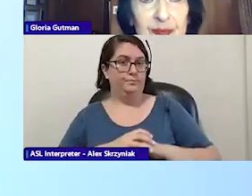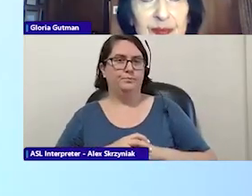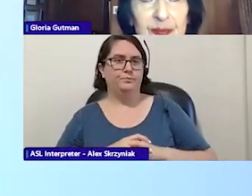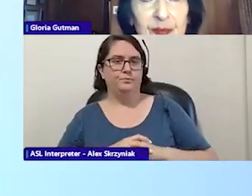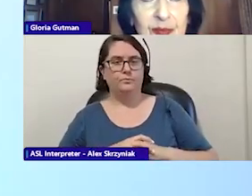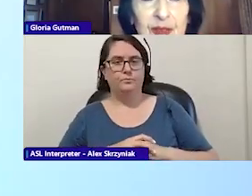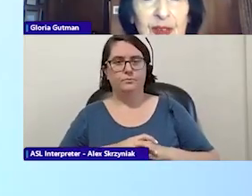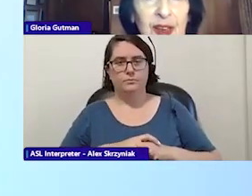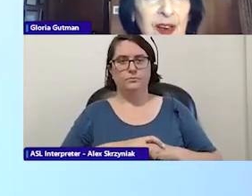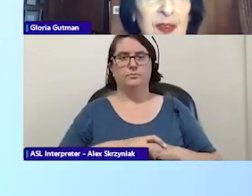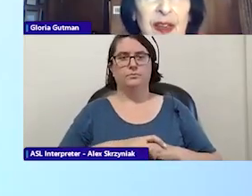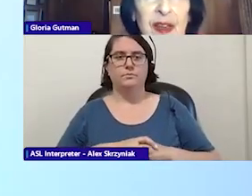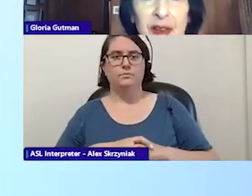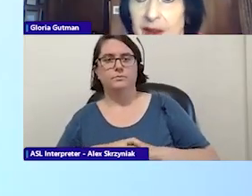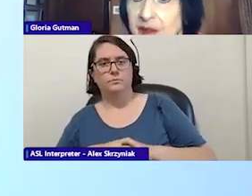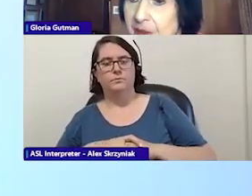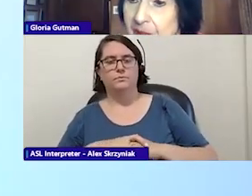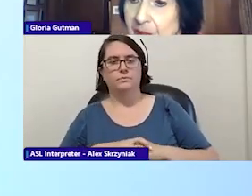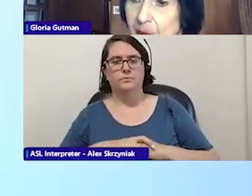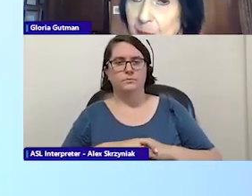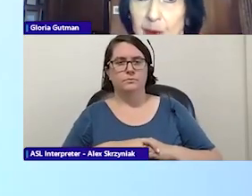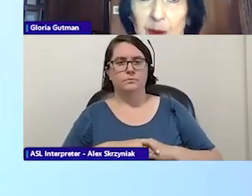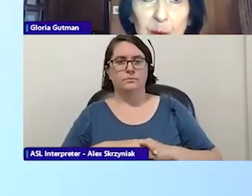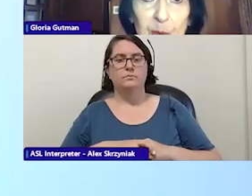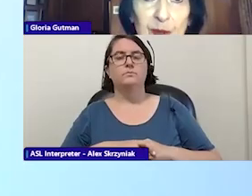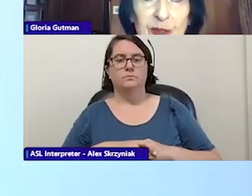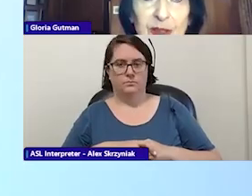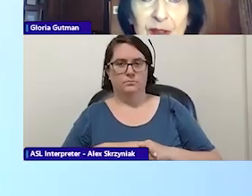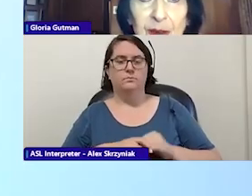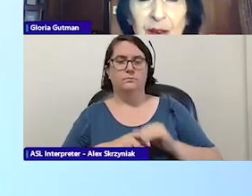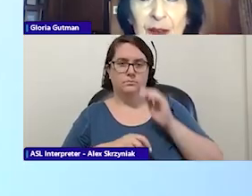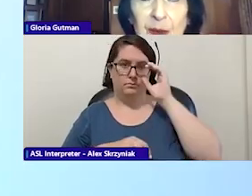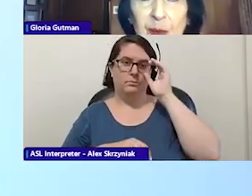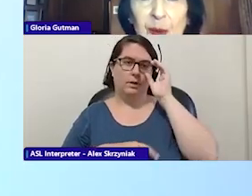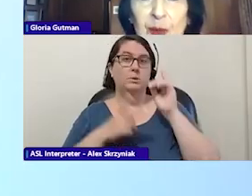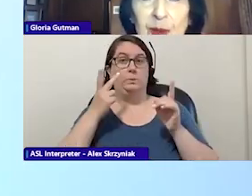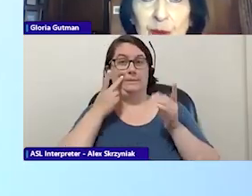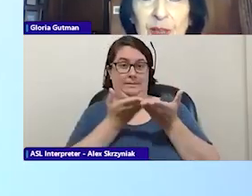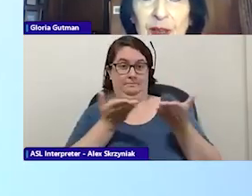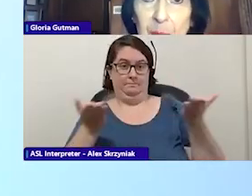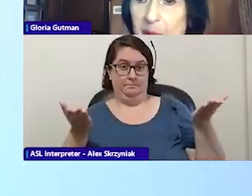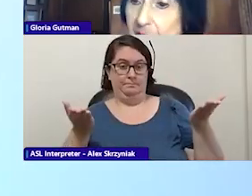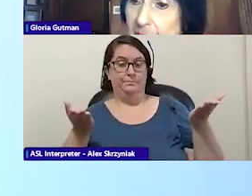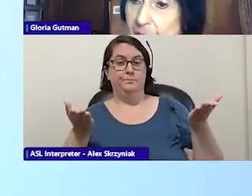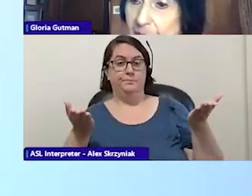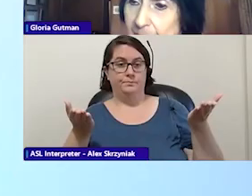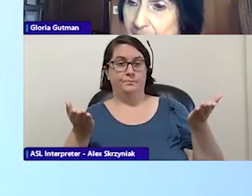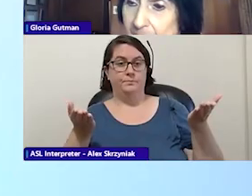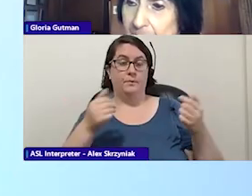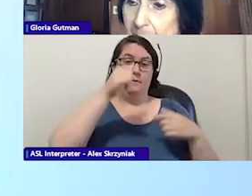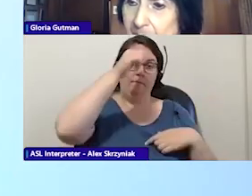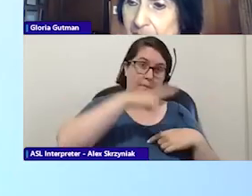And again, what we see here when we're looking at males